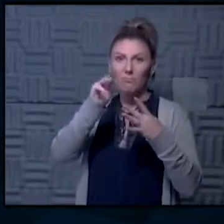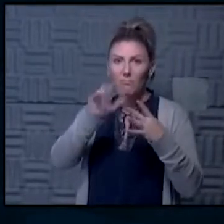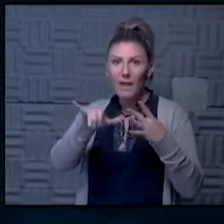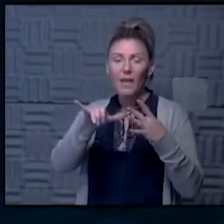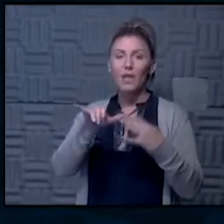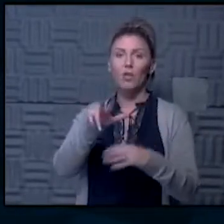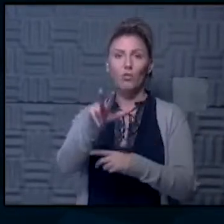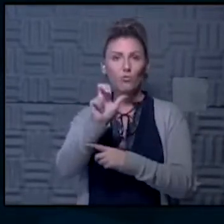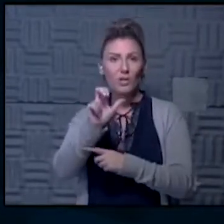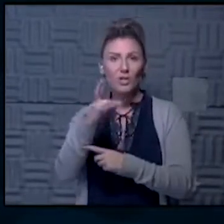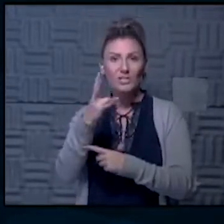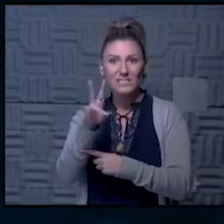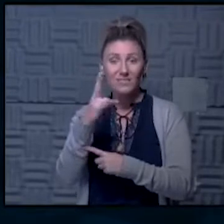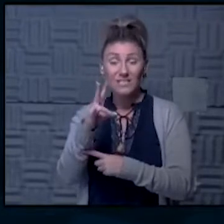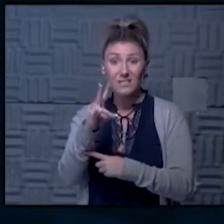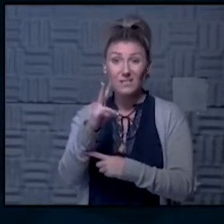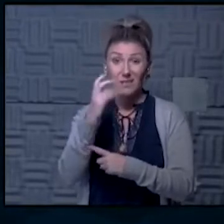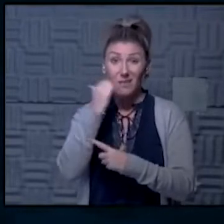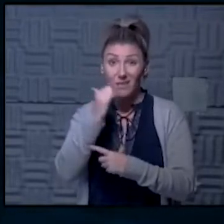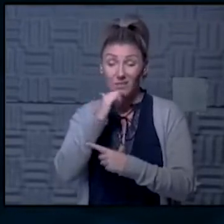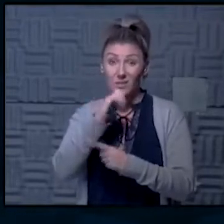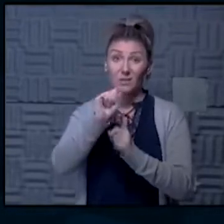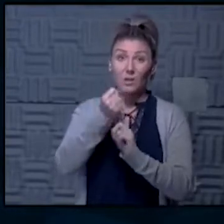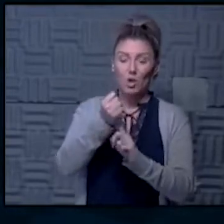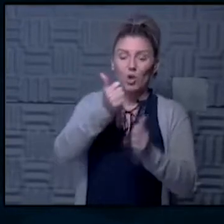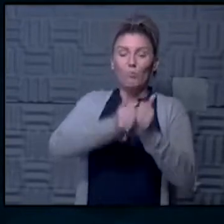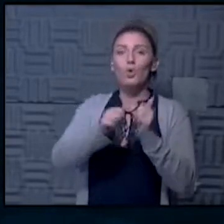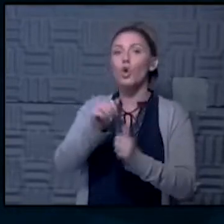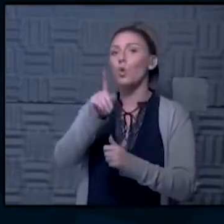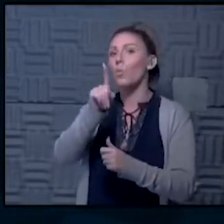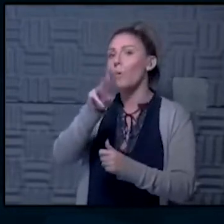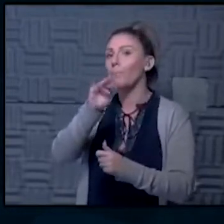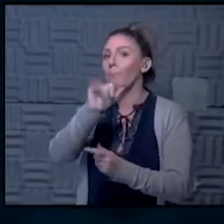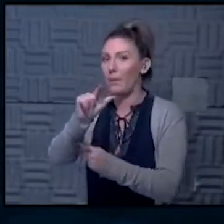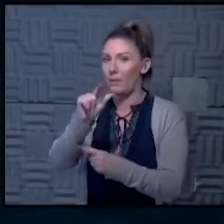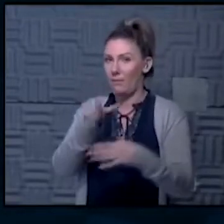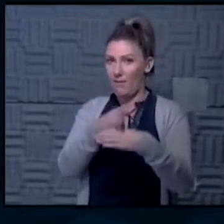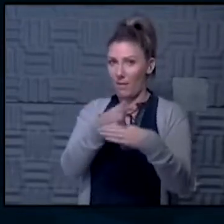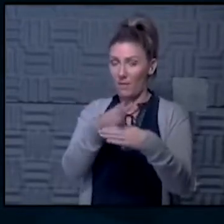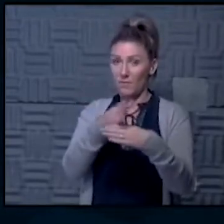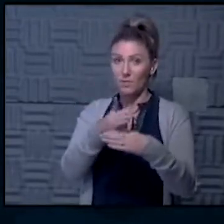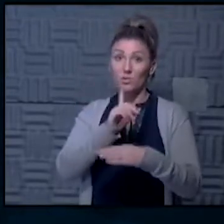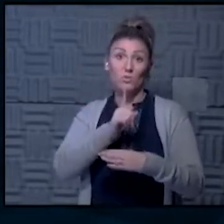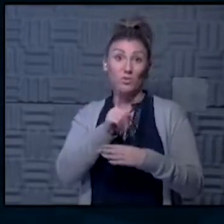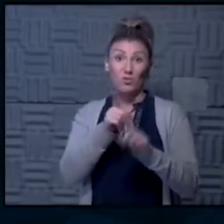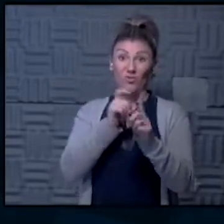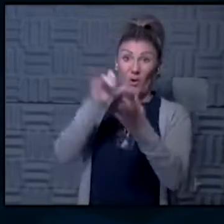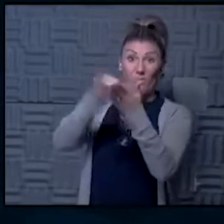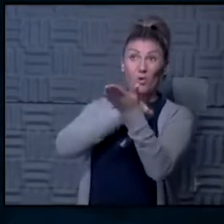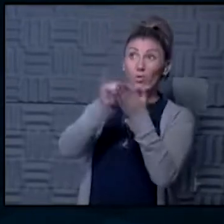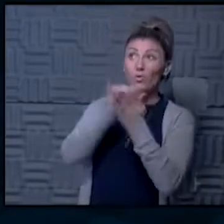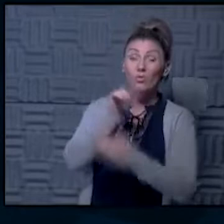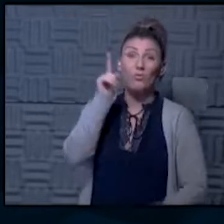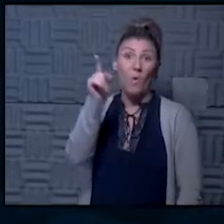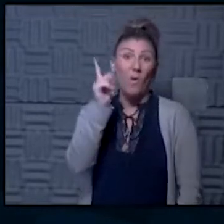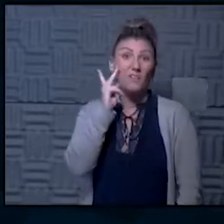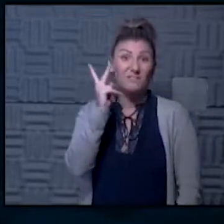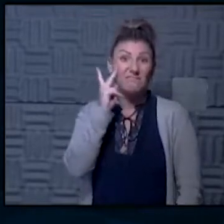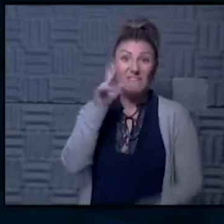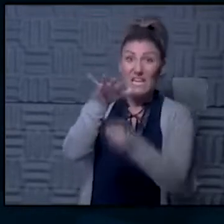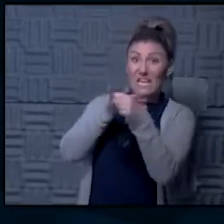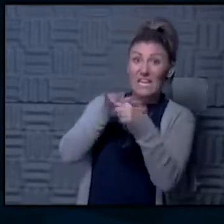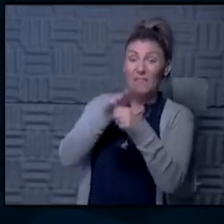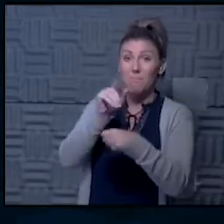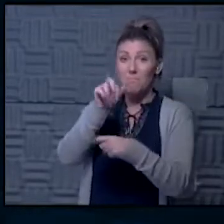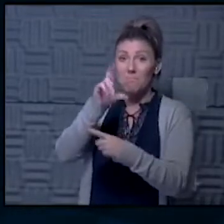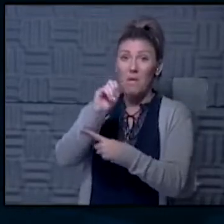317 daily cases per million people, the average, was really driven by New York and some of the things we saw in the metropolitan